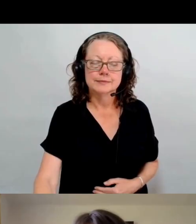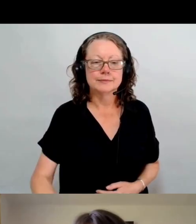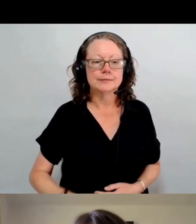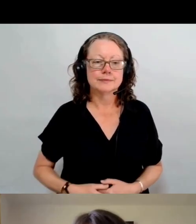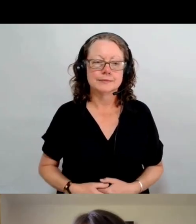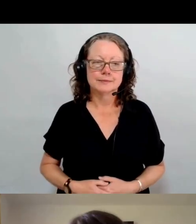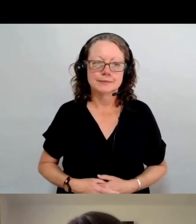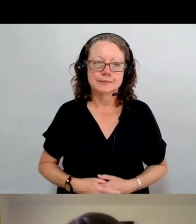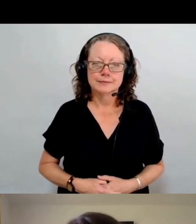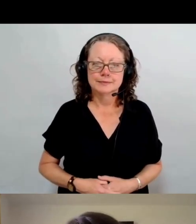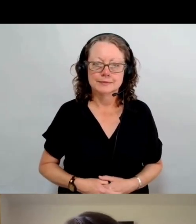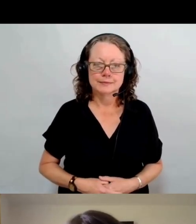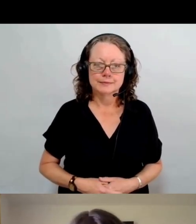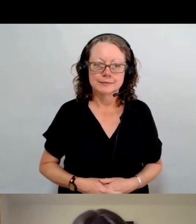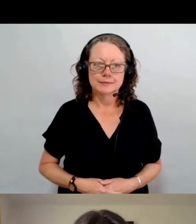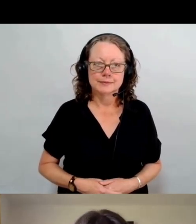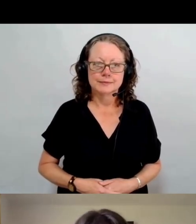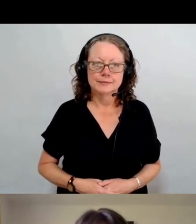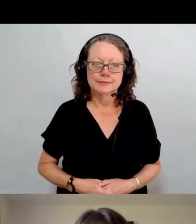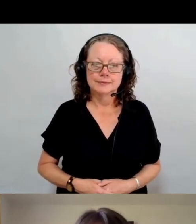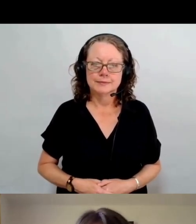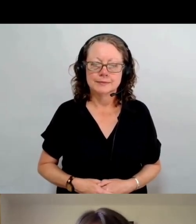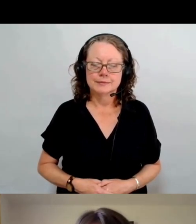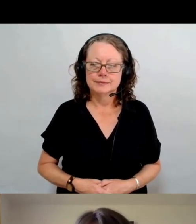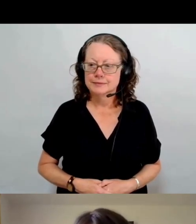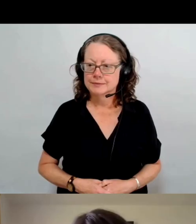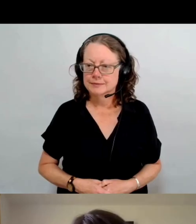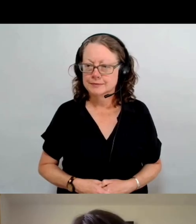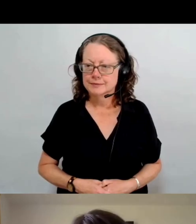Just waiting for you to come back in at 10 to.